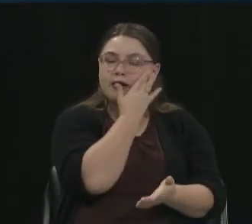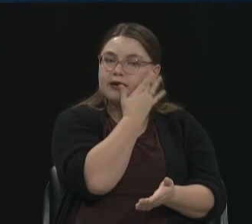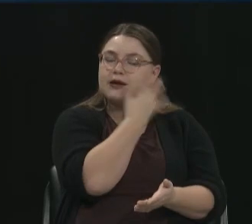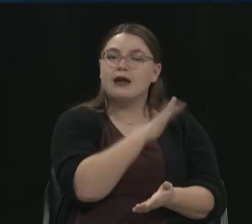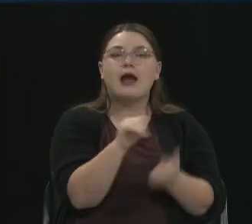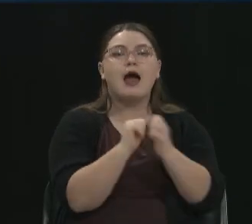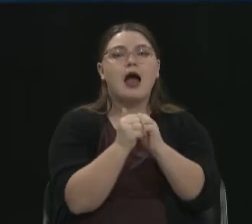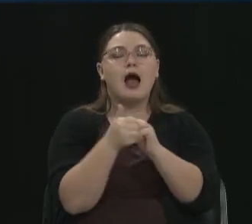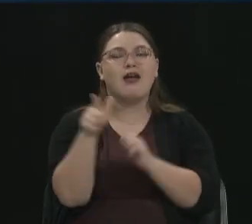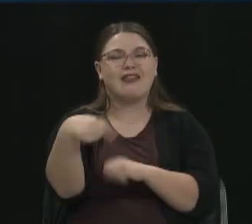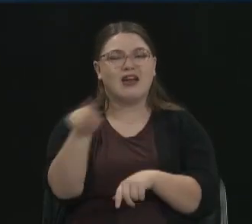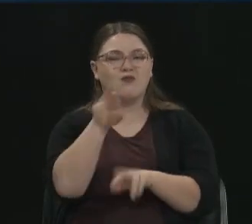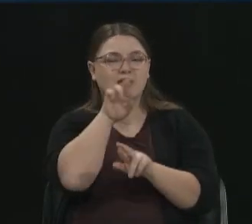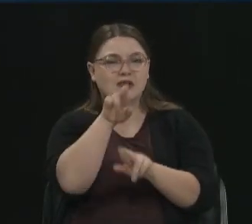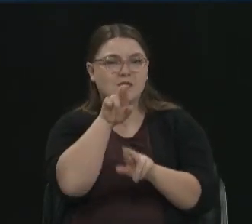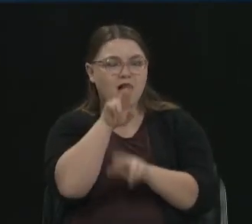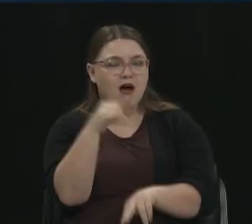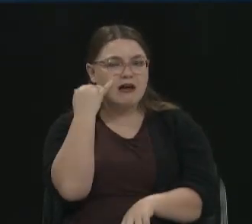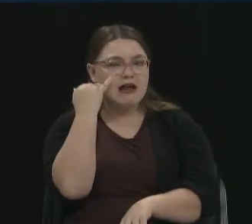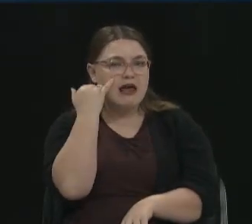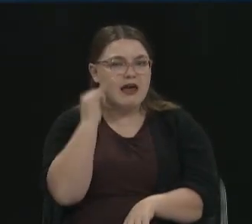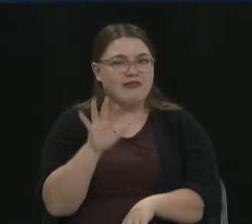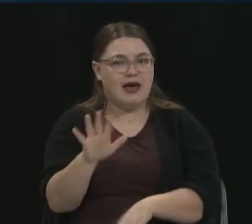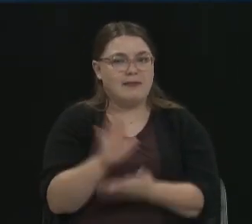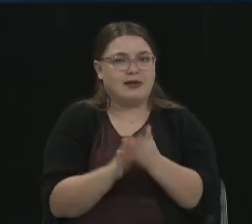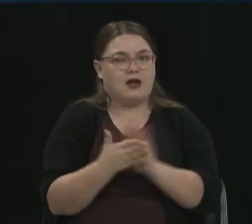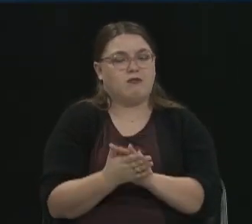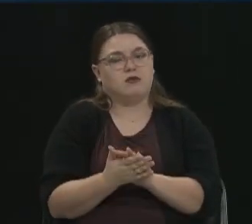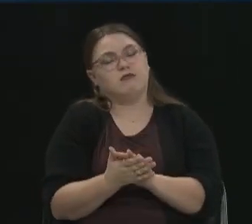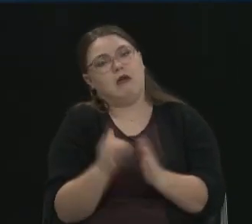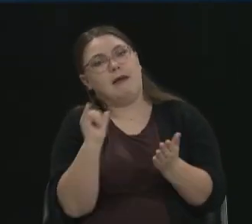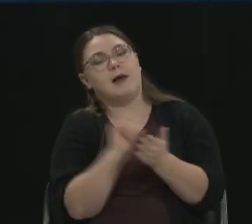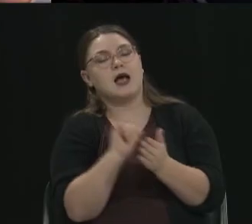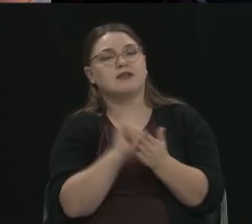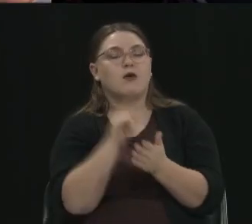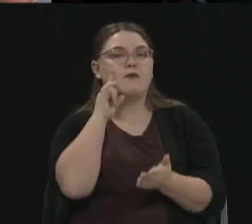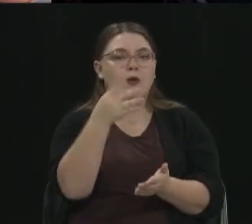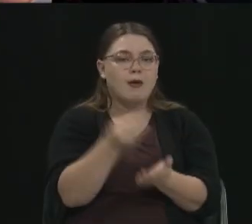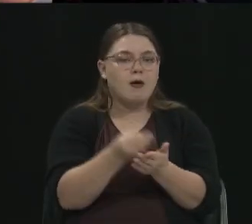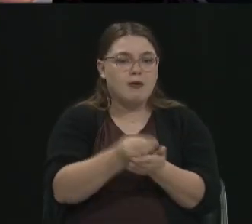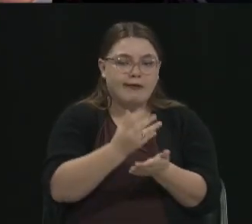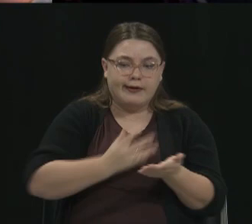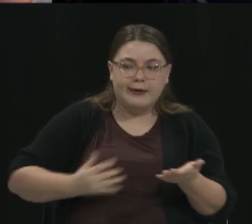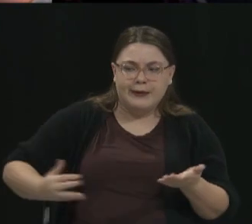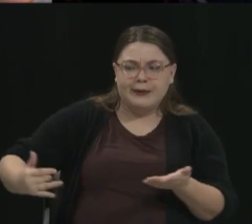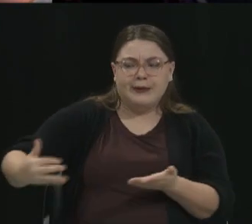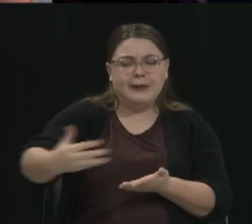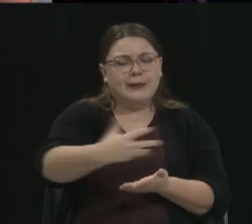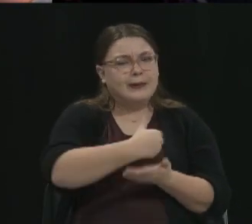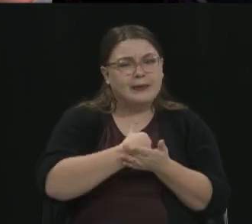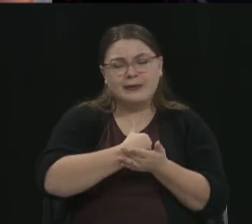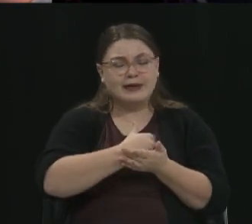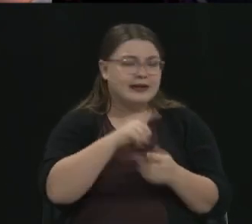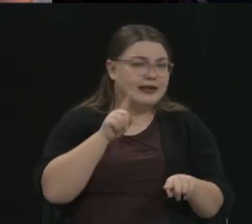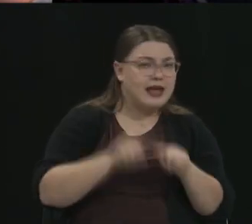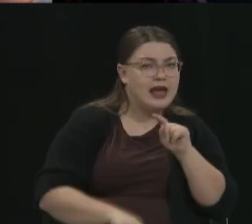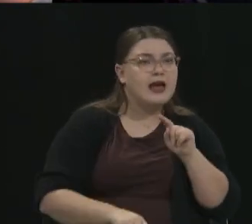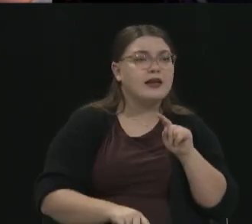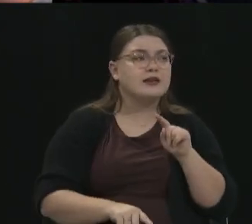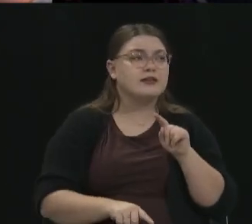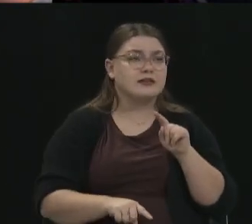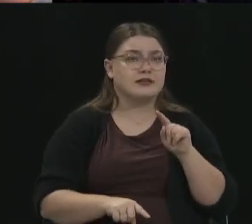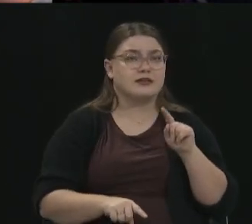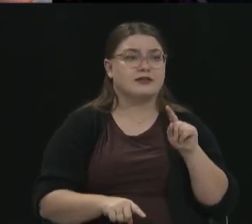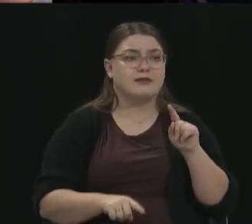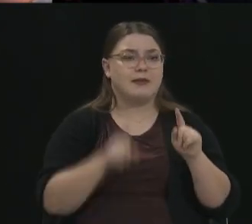respond when it becomes sort of so difficult to raise the money, but then, or difficult to overcome the money that's